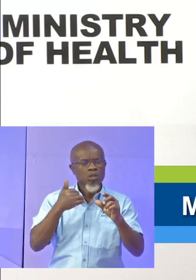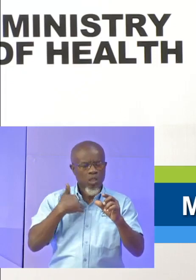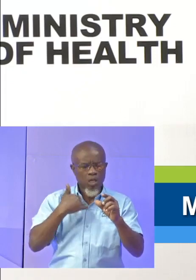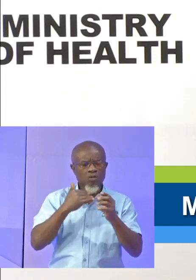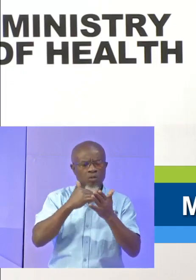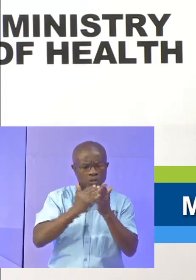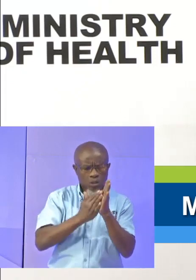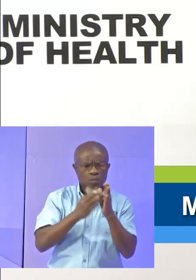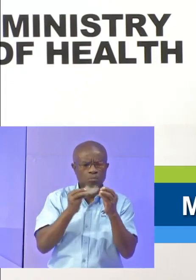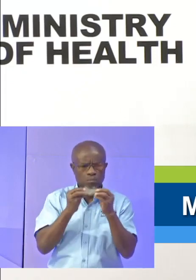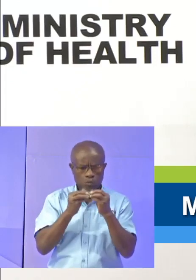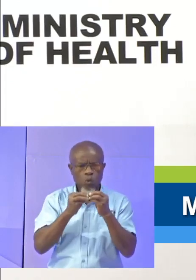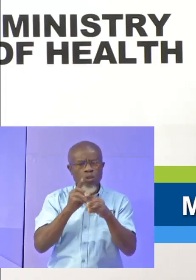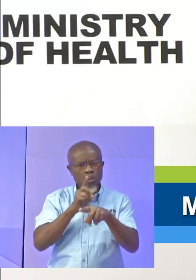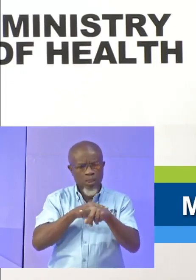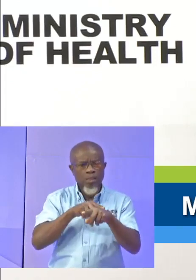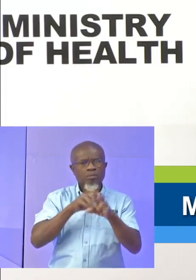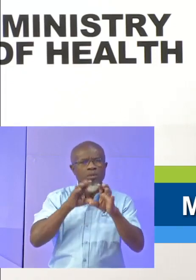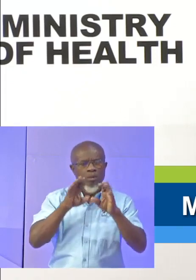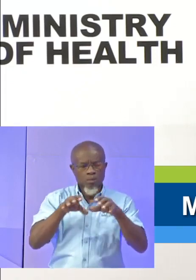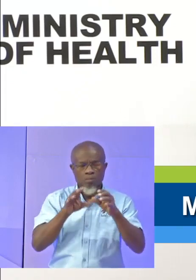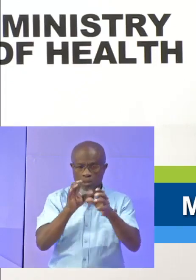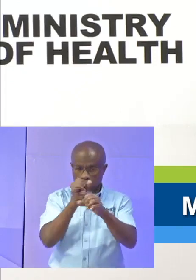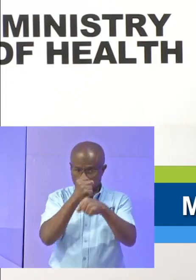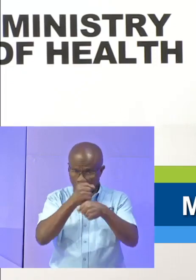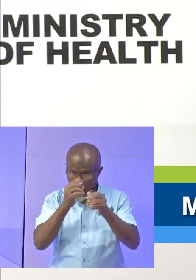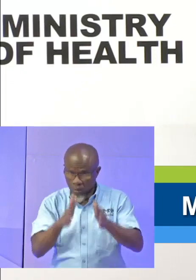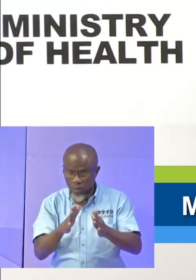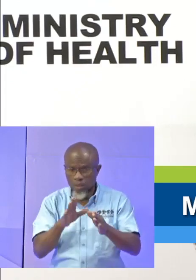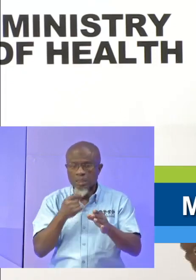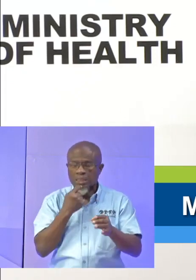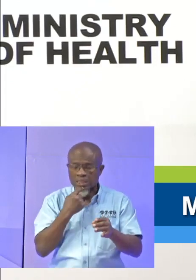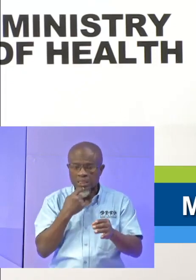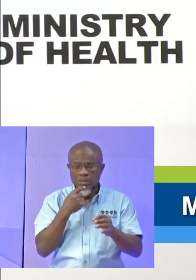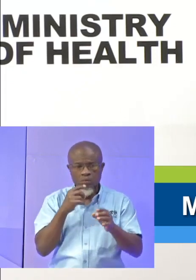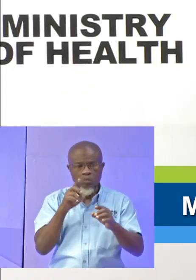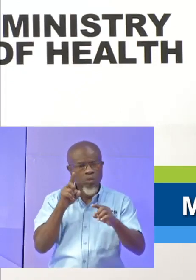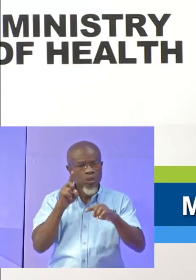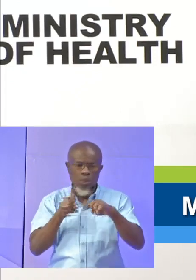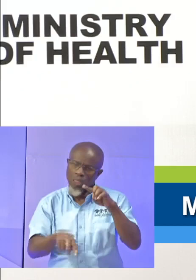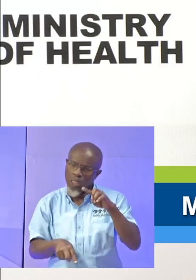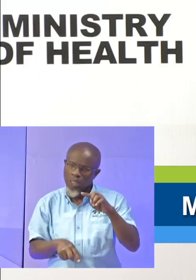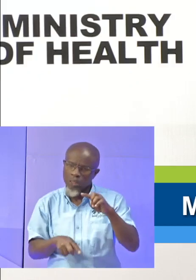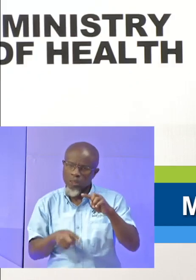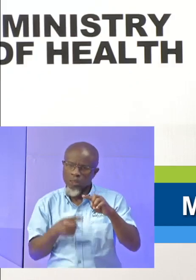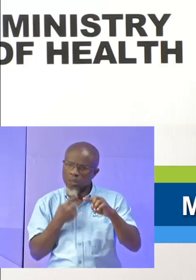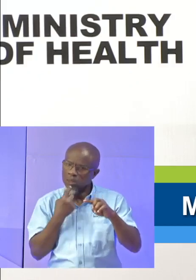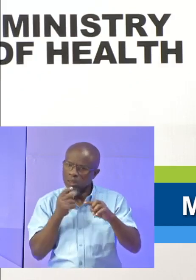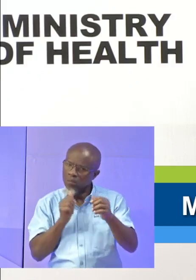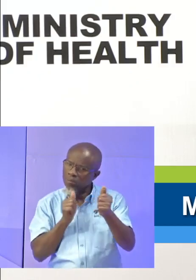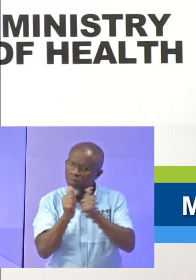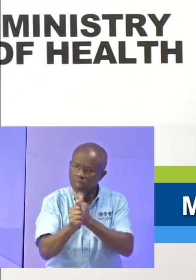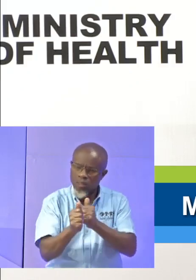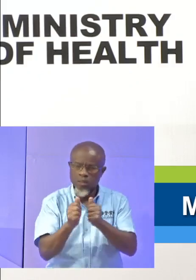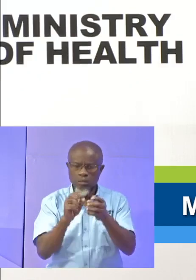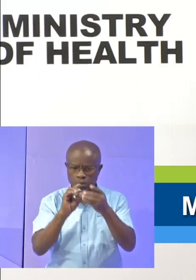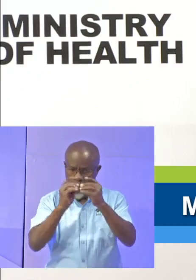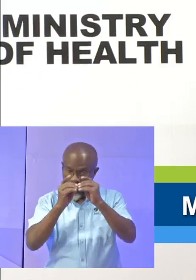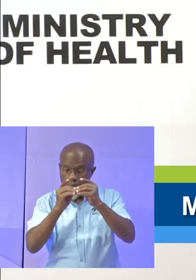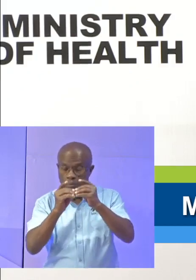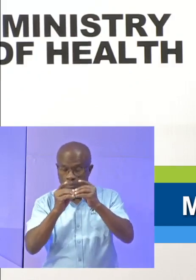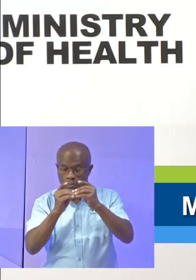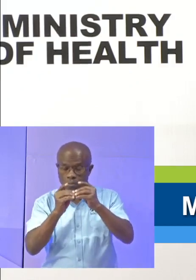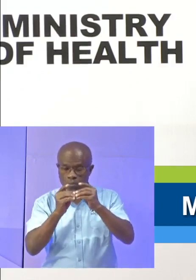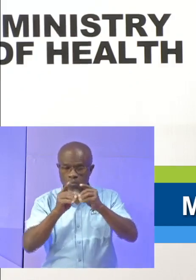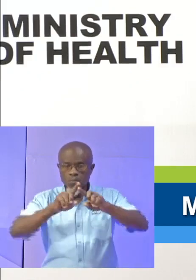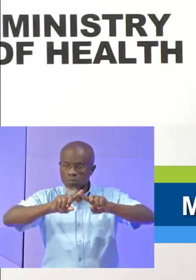over which the manufacturer says, okay, we cannot guarantee it past a certain date, so out of safety,